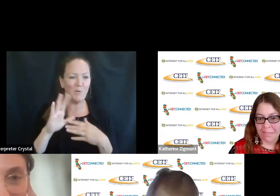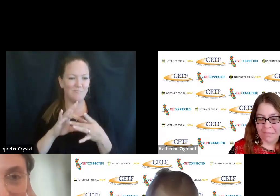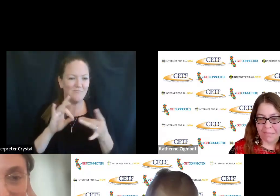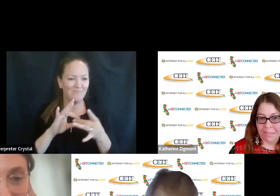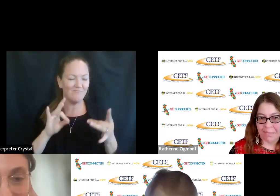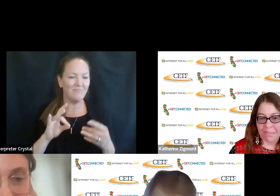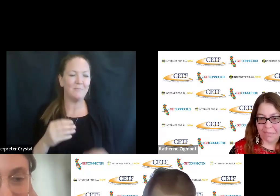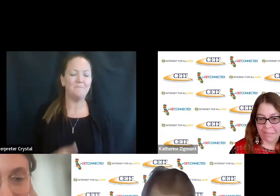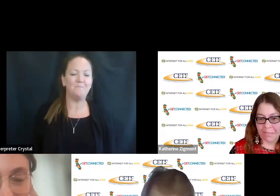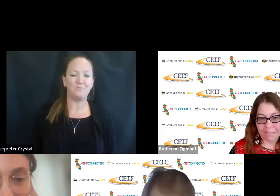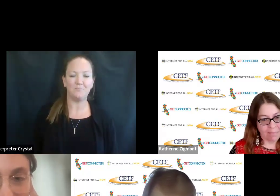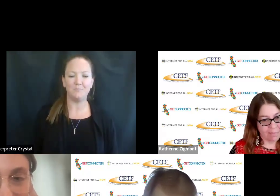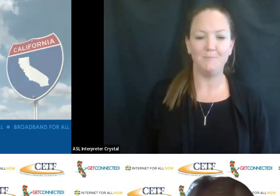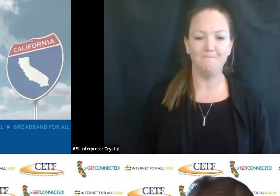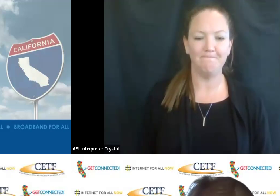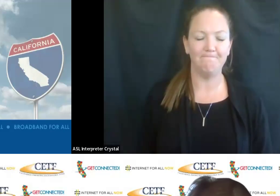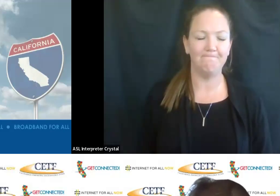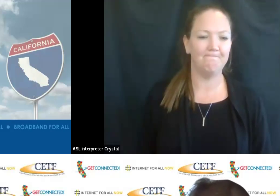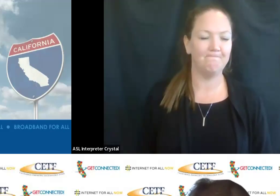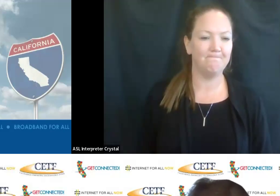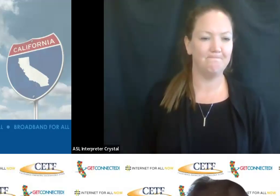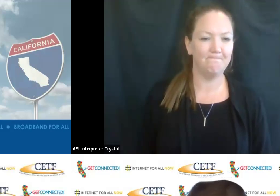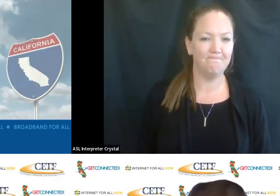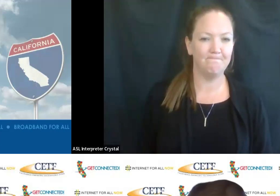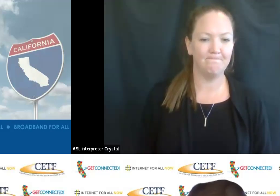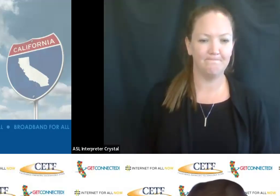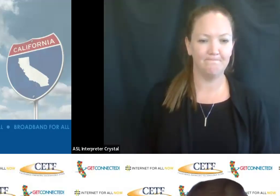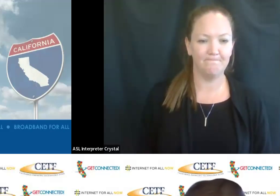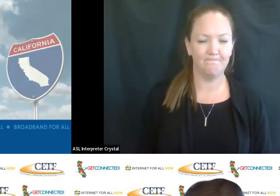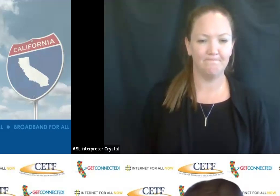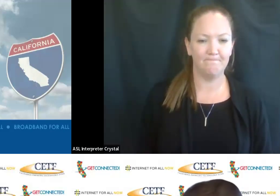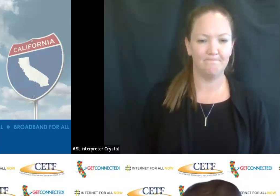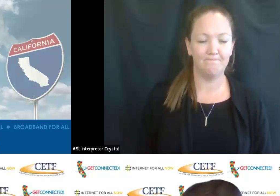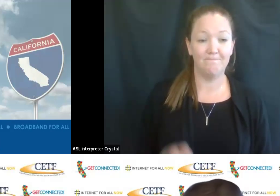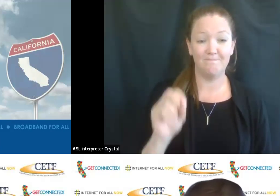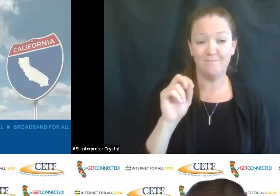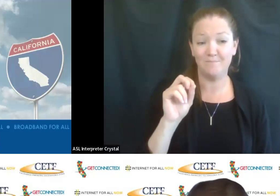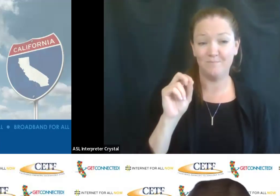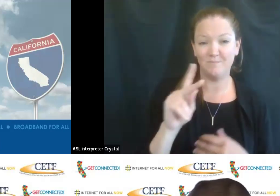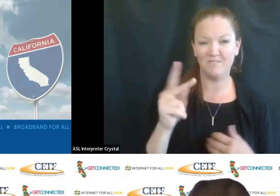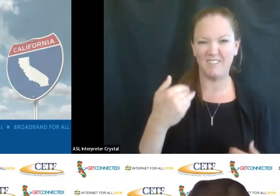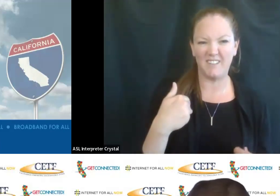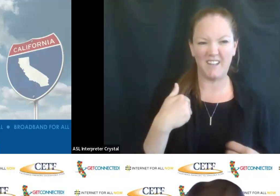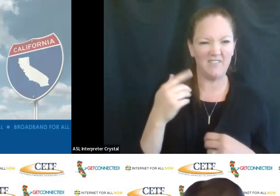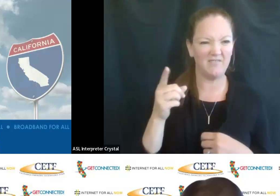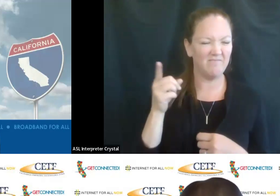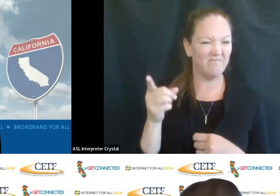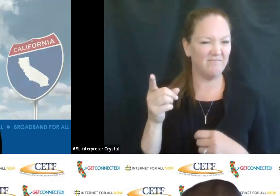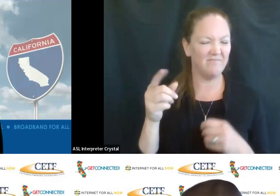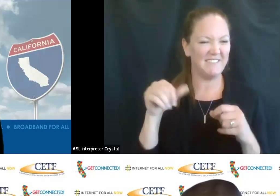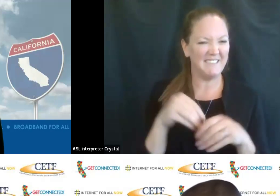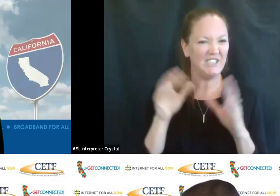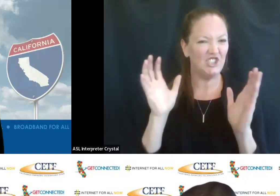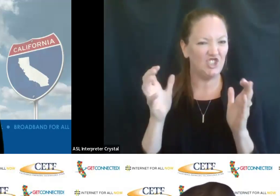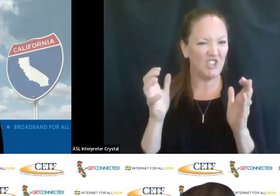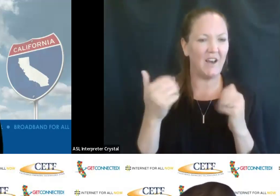welcome. I'm looking at there are mostly comments in the chat, and